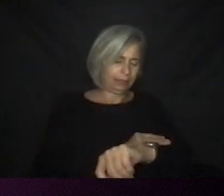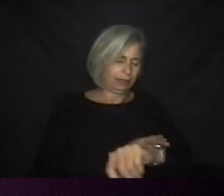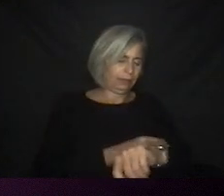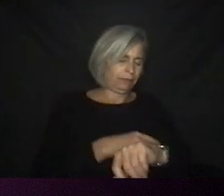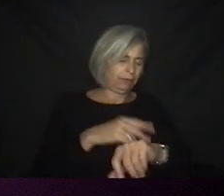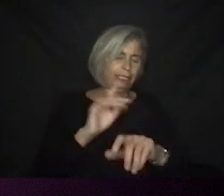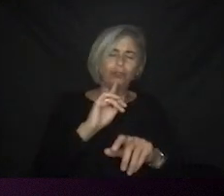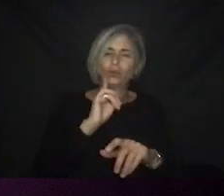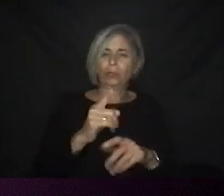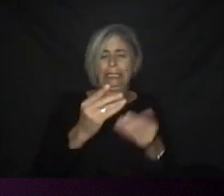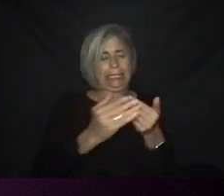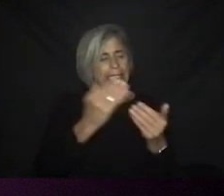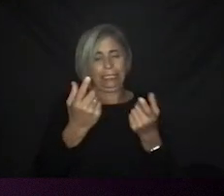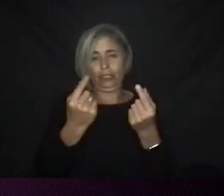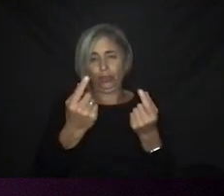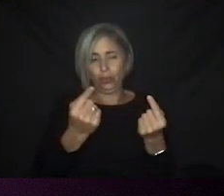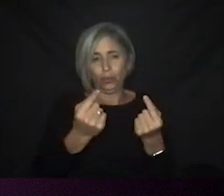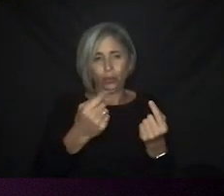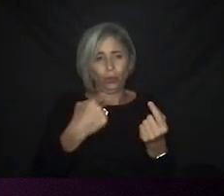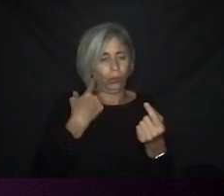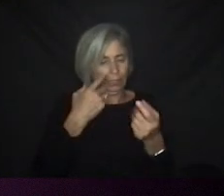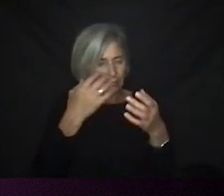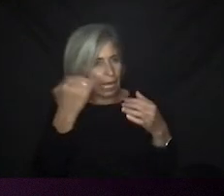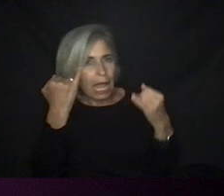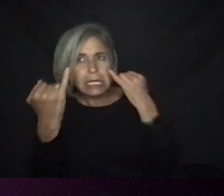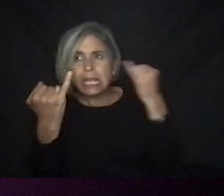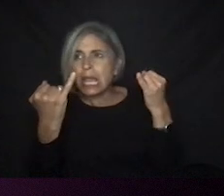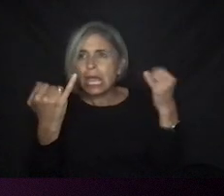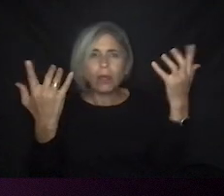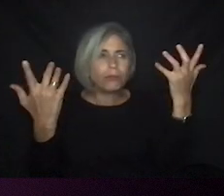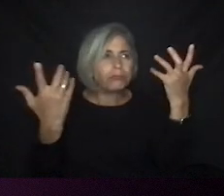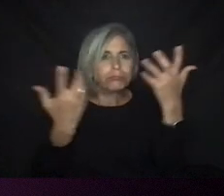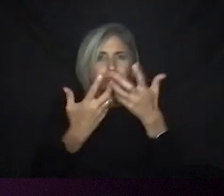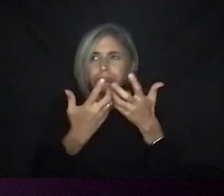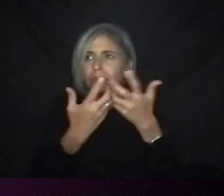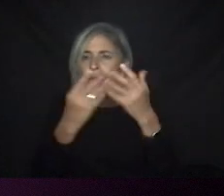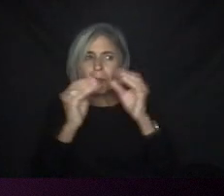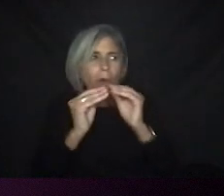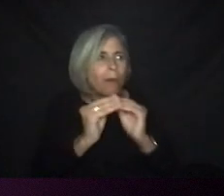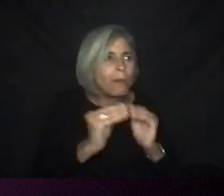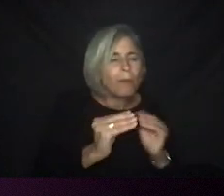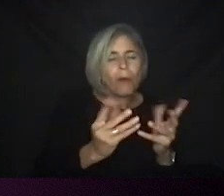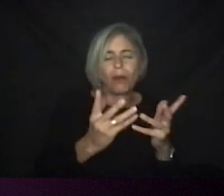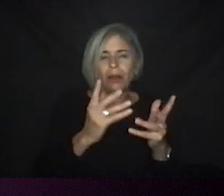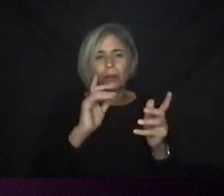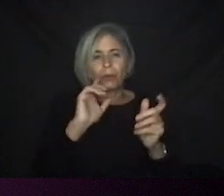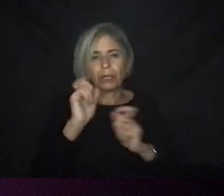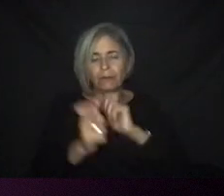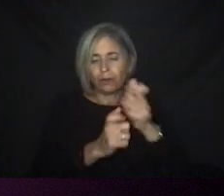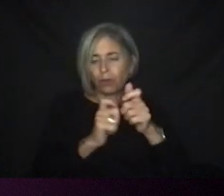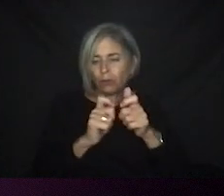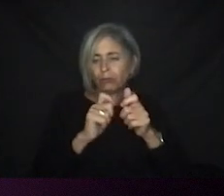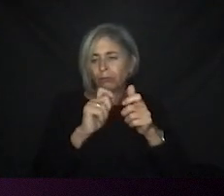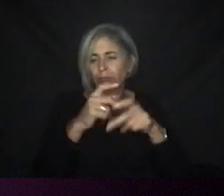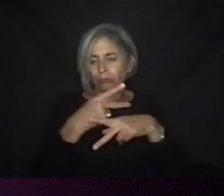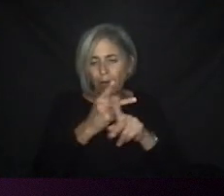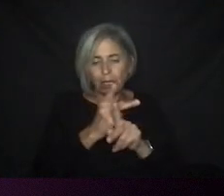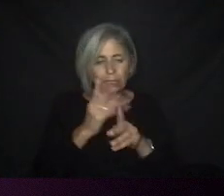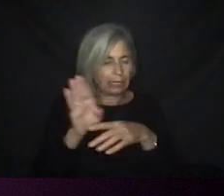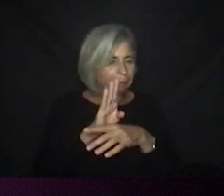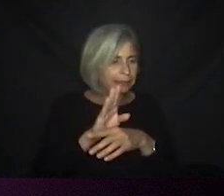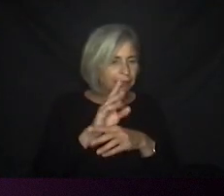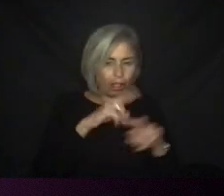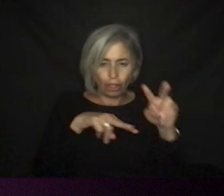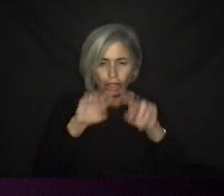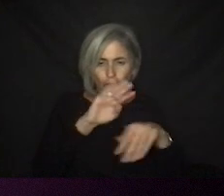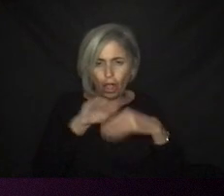since it's so easy to do, we have this idea, we'll just amass more and more and more and more and more and more, and then we'll give it over to product and business, and we'll say, look